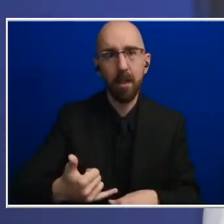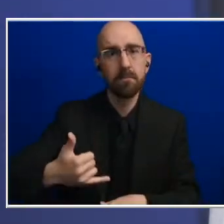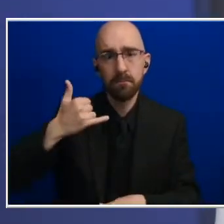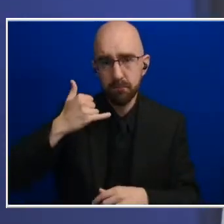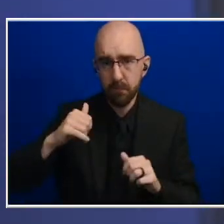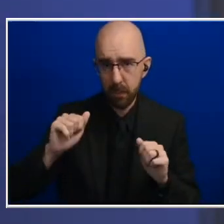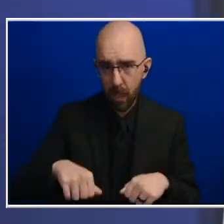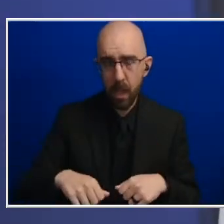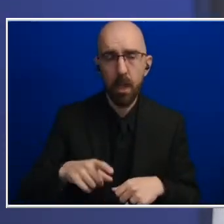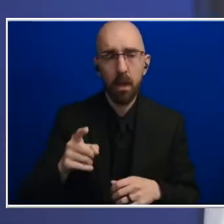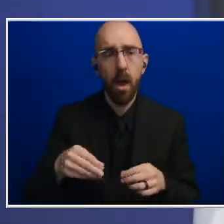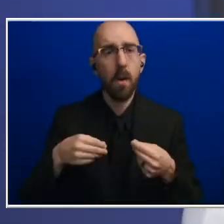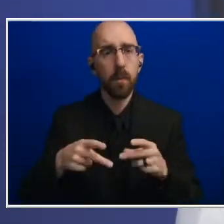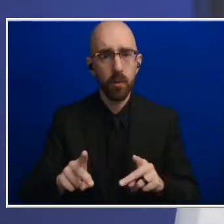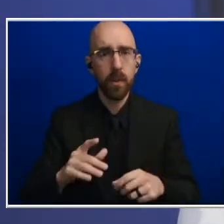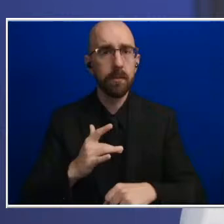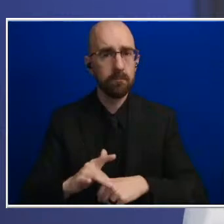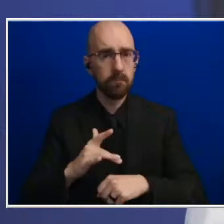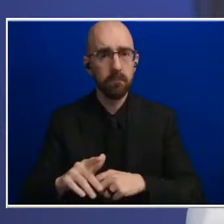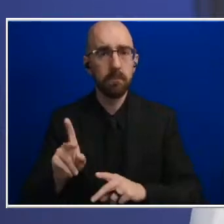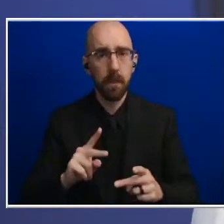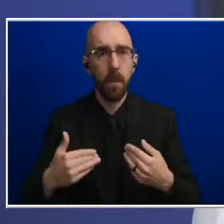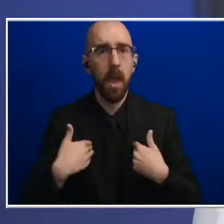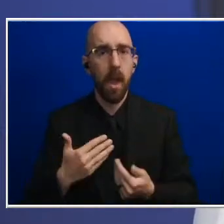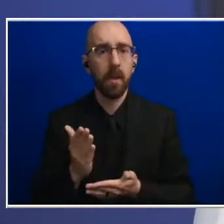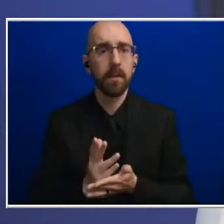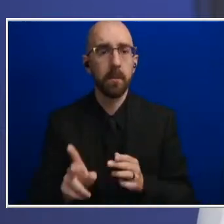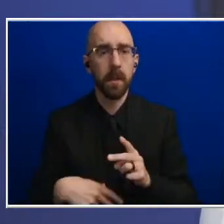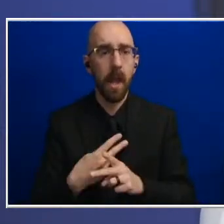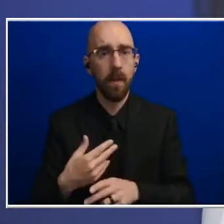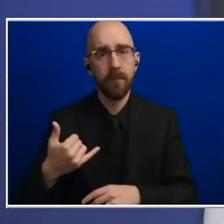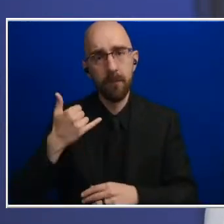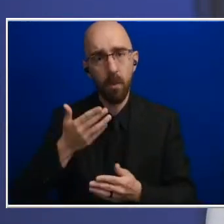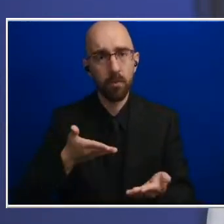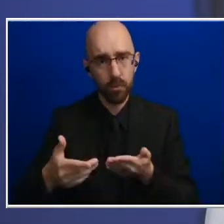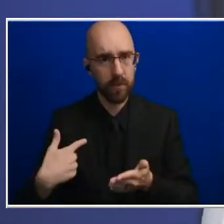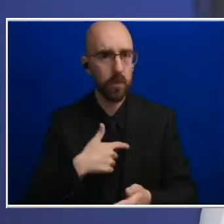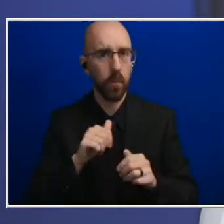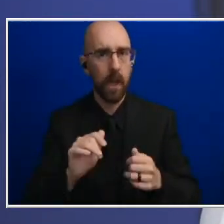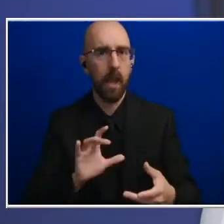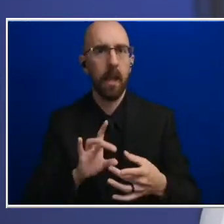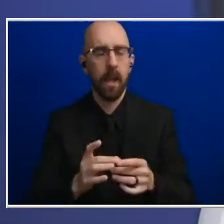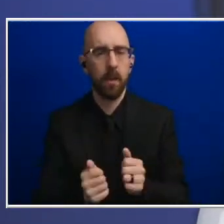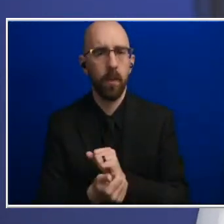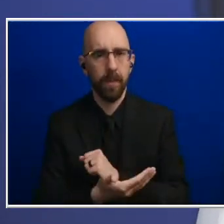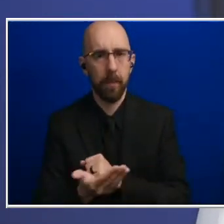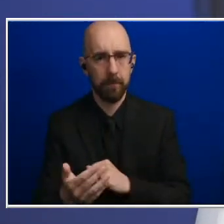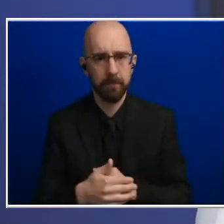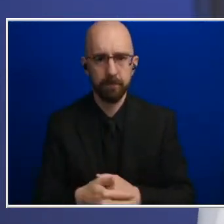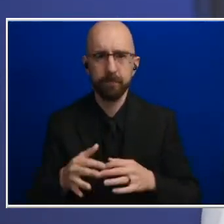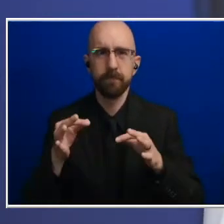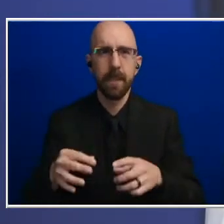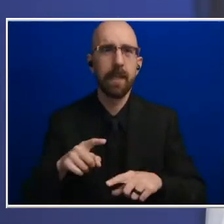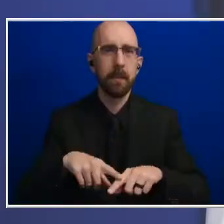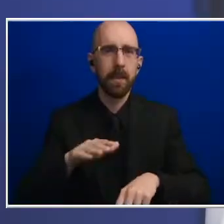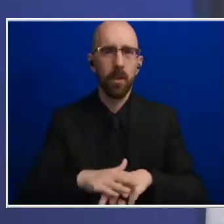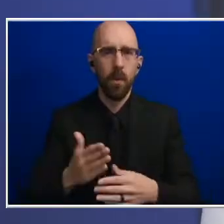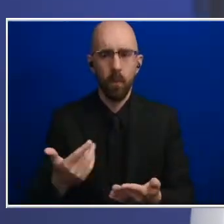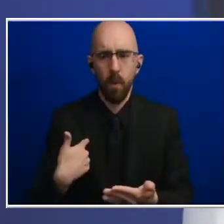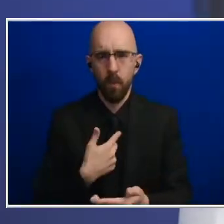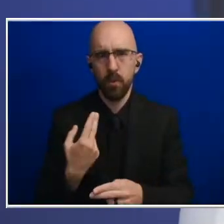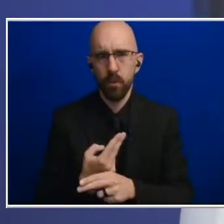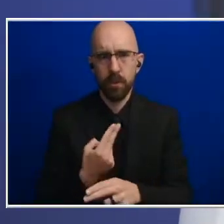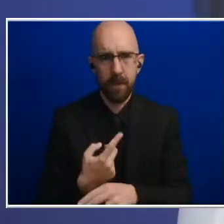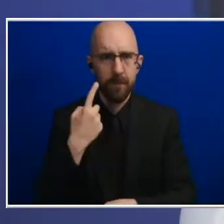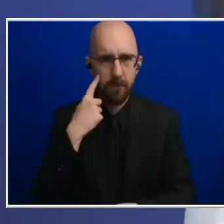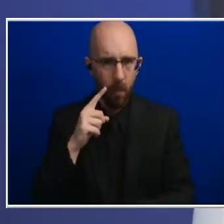opportunity where at least if folks have some sort of phone service that we can connect with them. Certainly it depends on what we're using it for. So again, for a